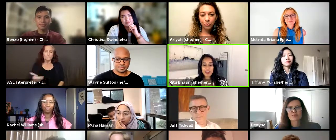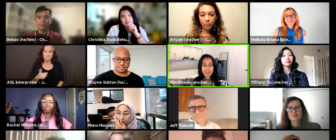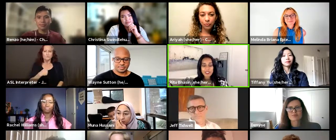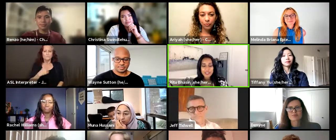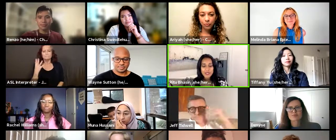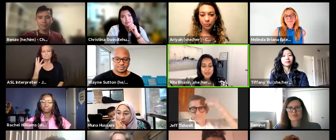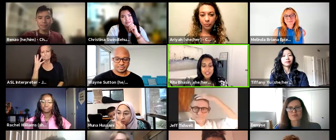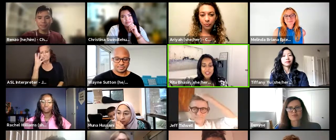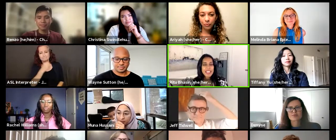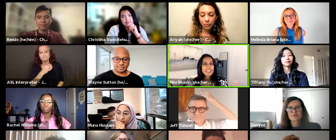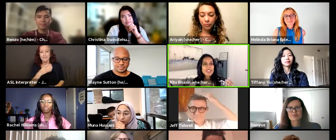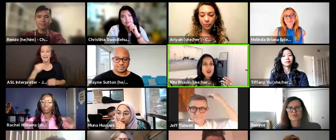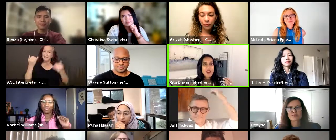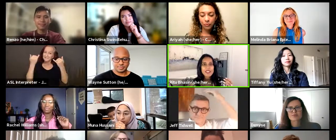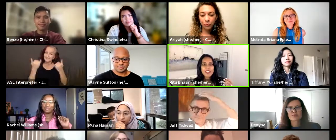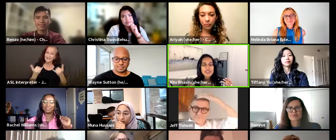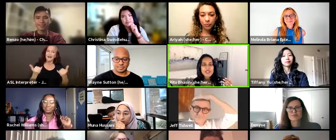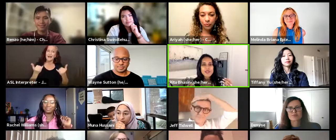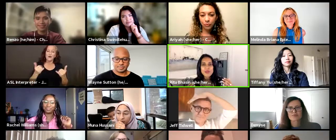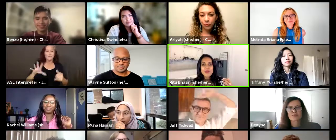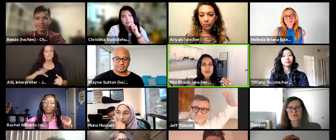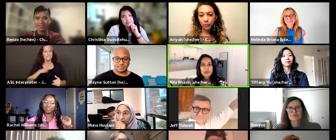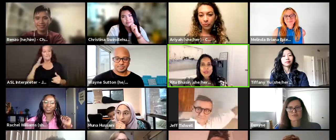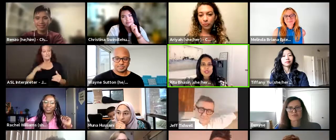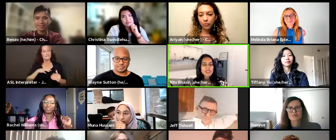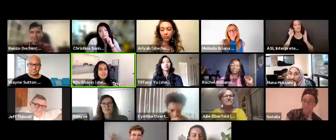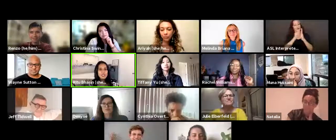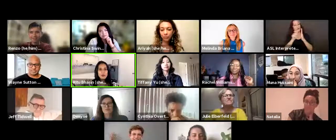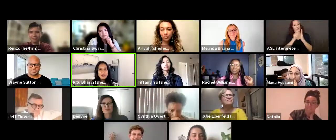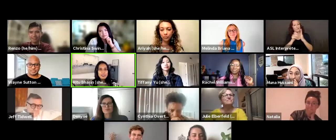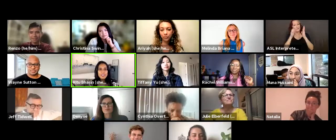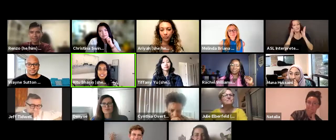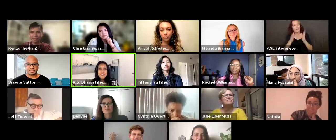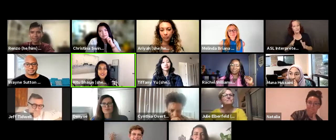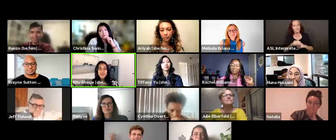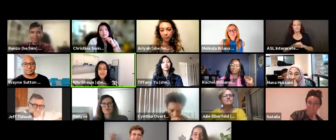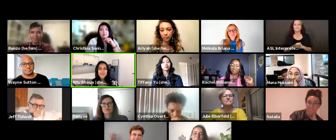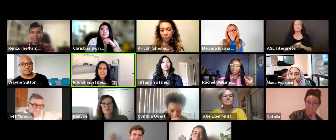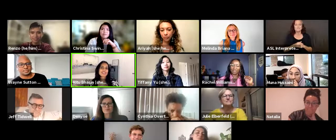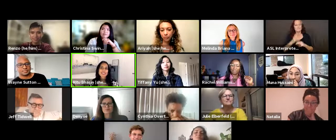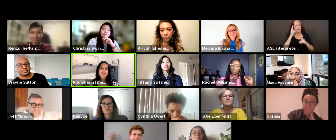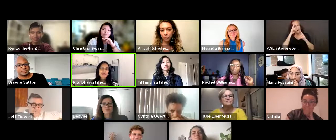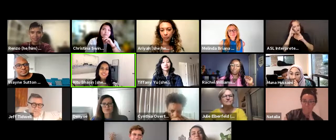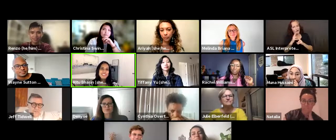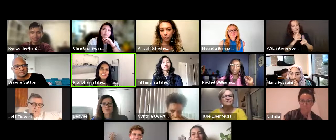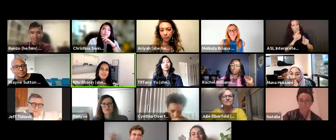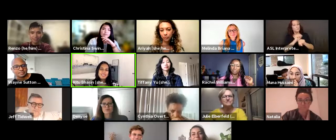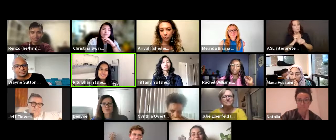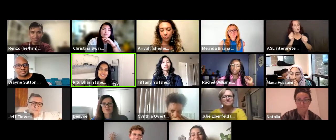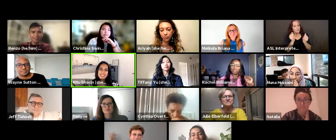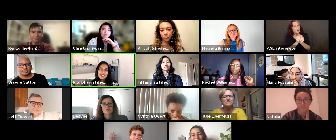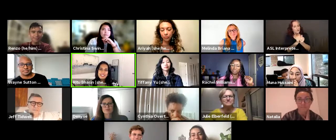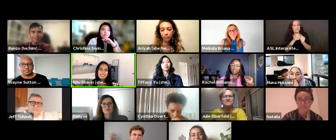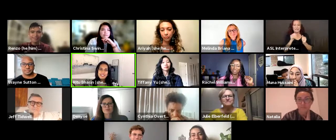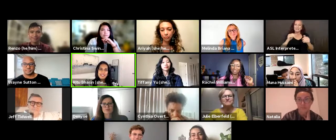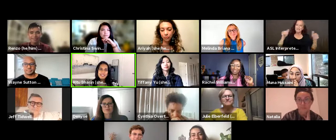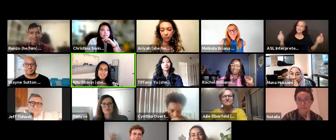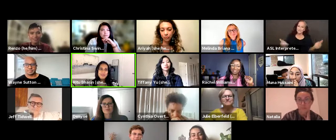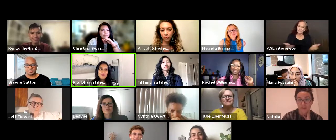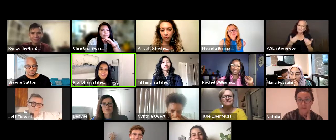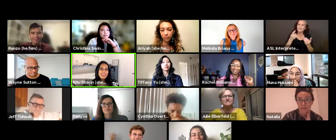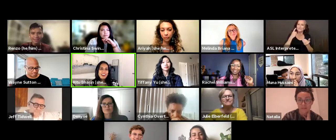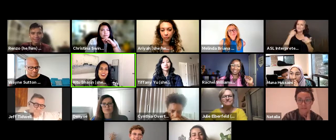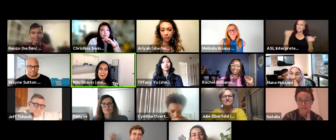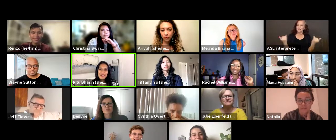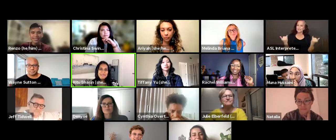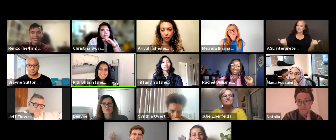officially an author. So it is an honor to work with her, to know her, to introduce her, and to join her today for this launch event.